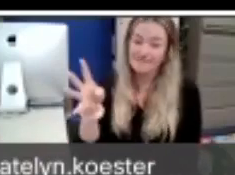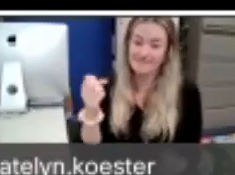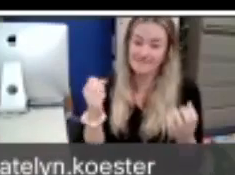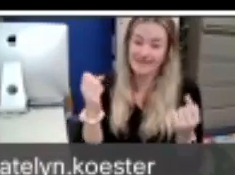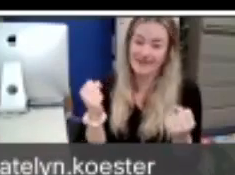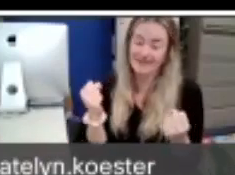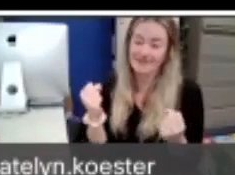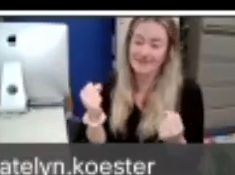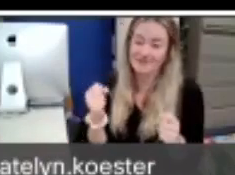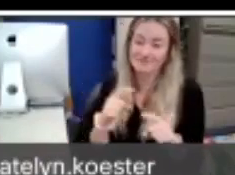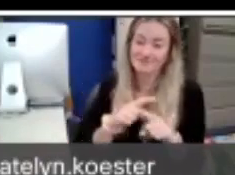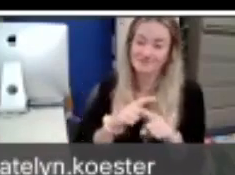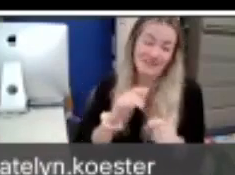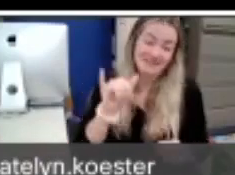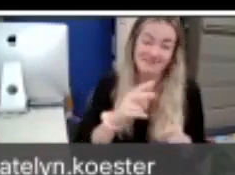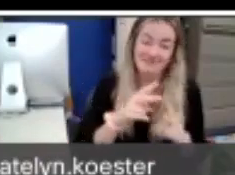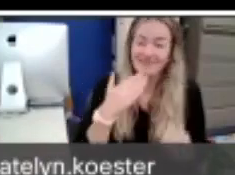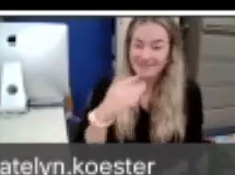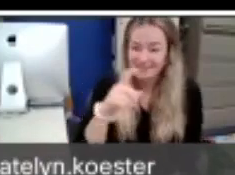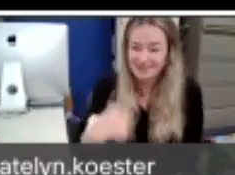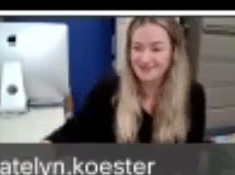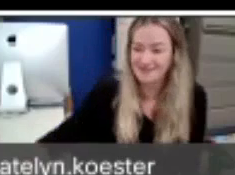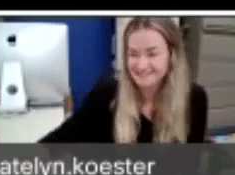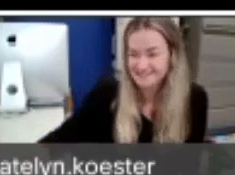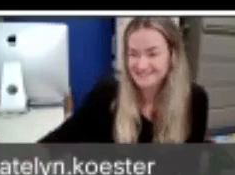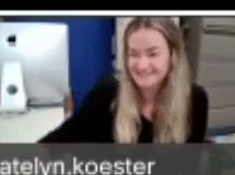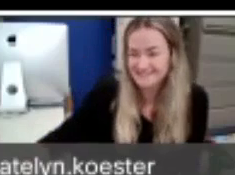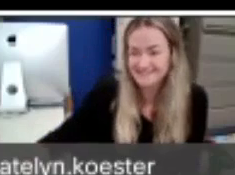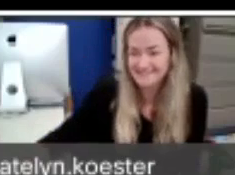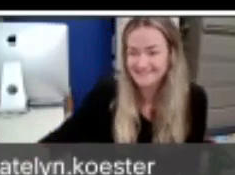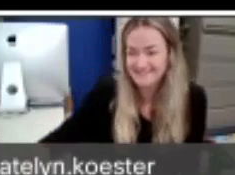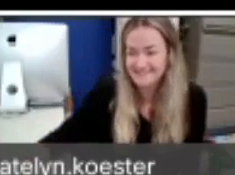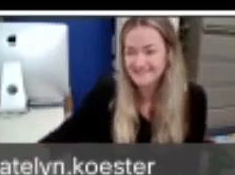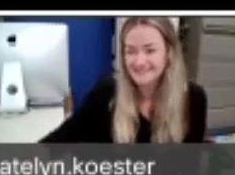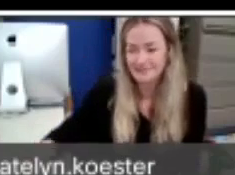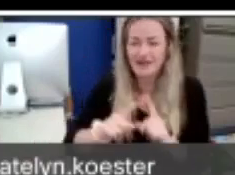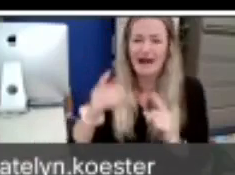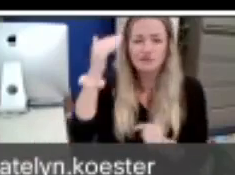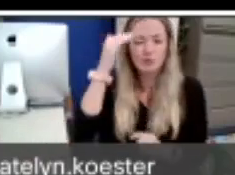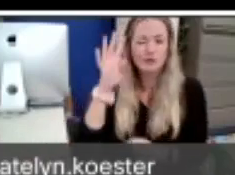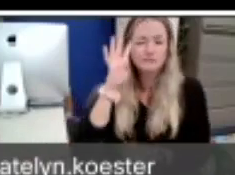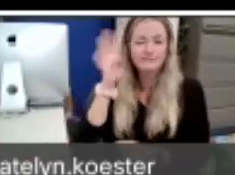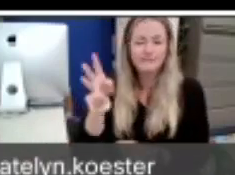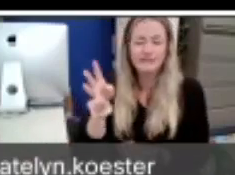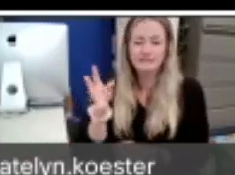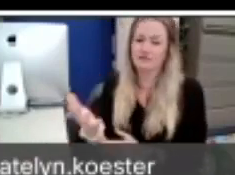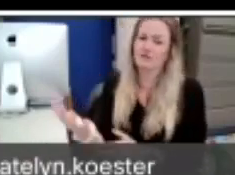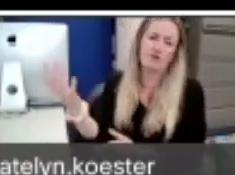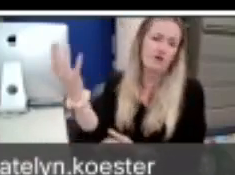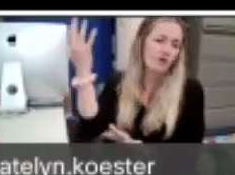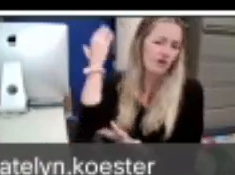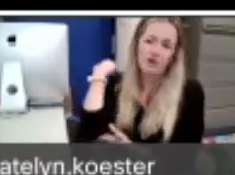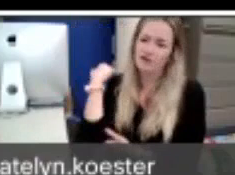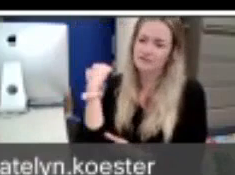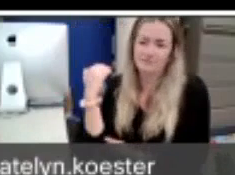And I'm not sure who invented sign, but that is a very good question. I